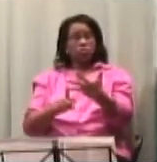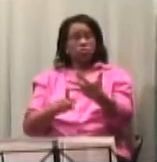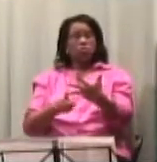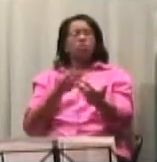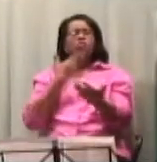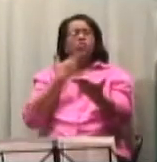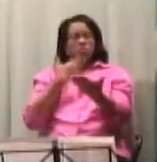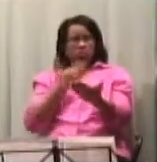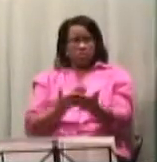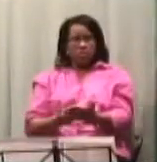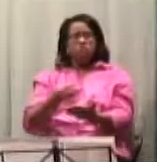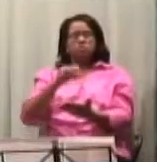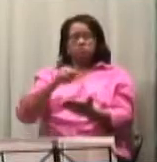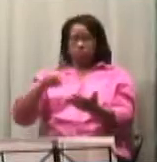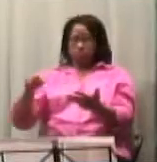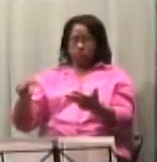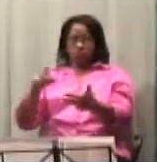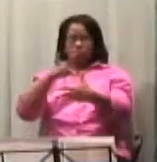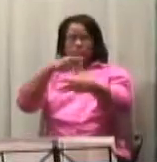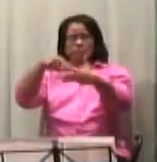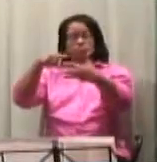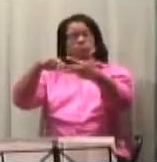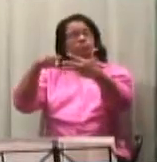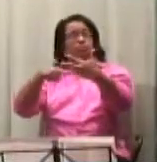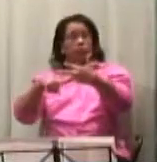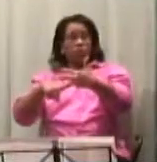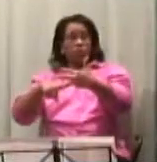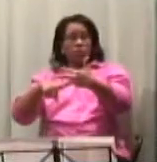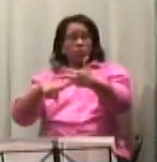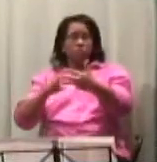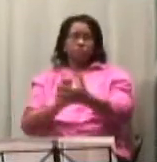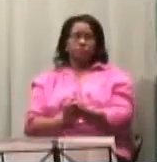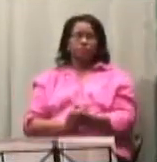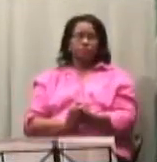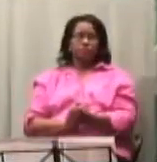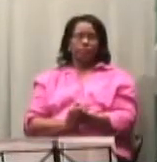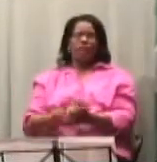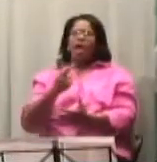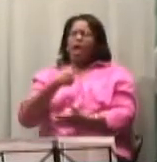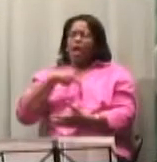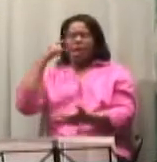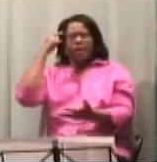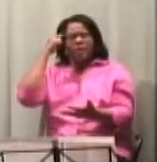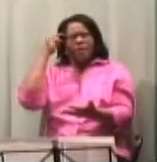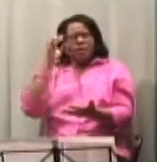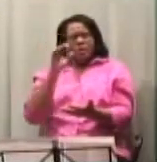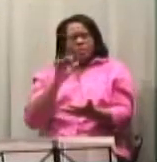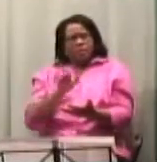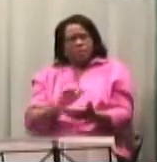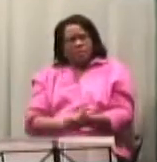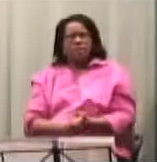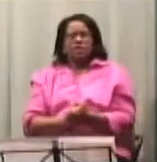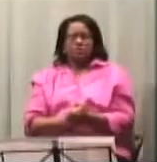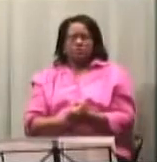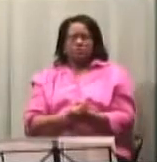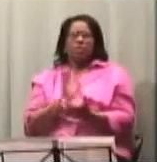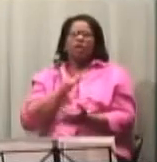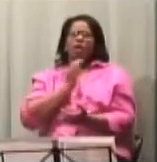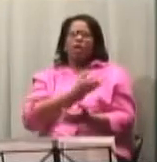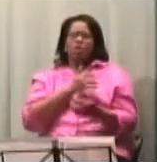I do believe that our heart is like a piece of soil. Your